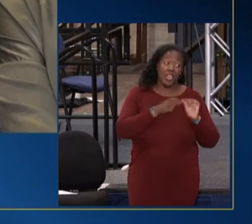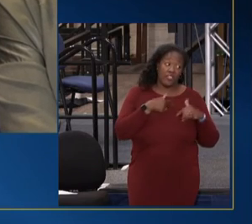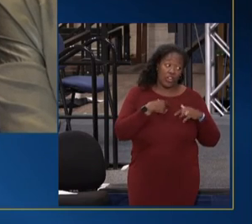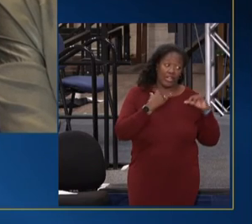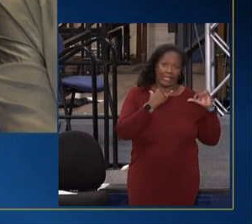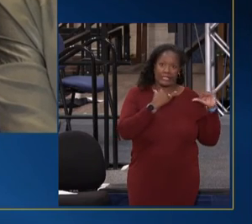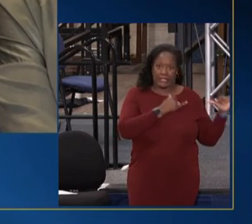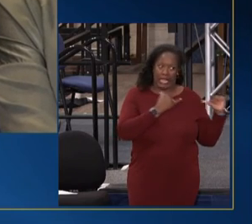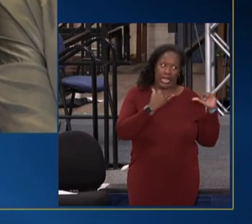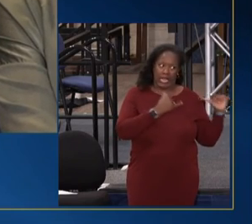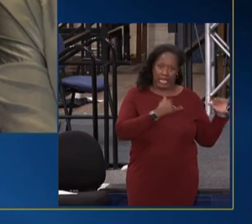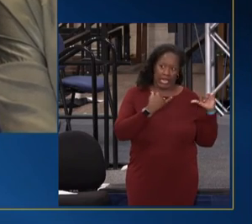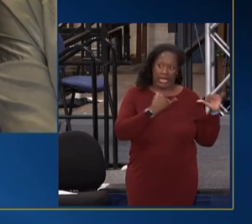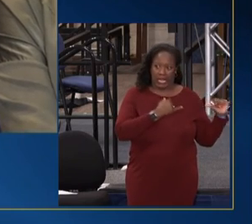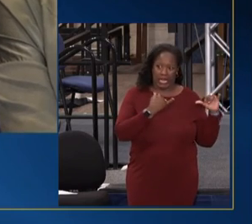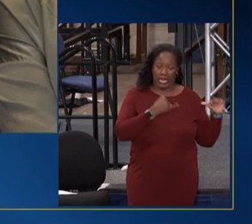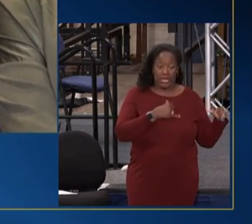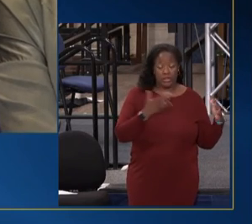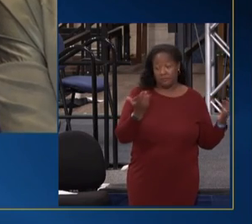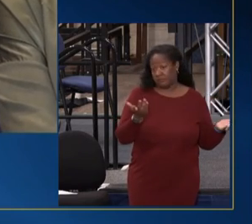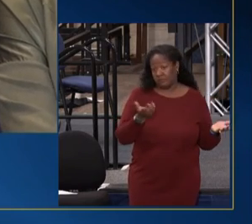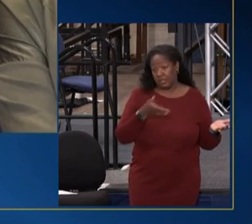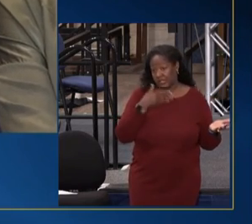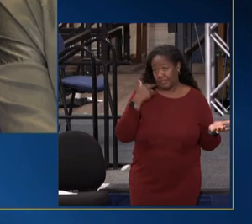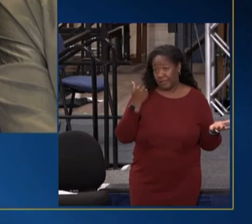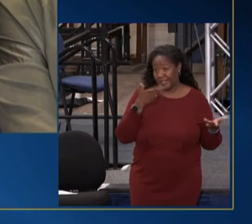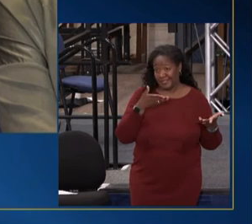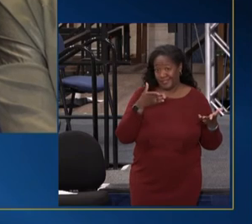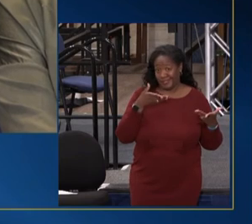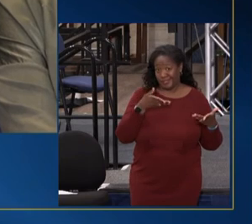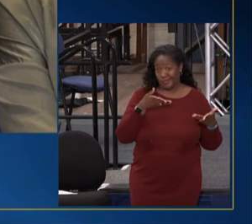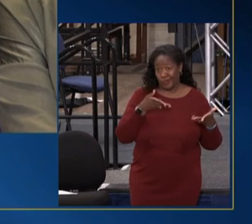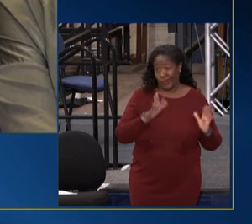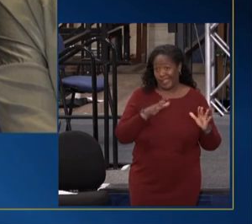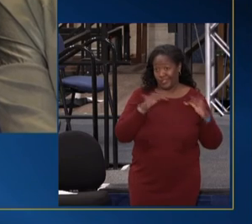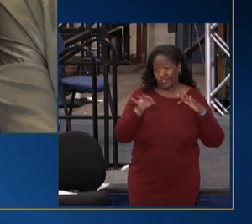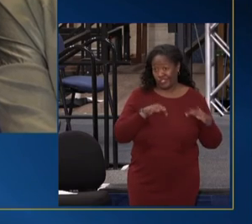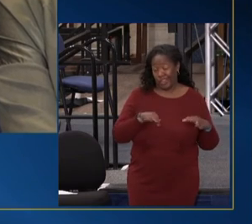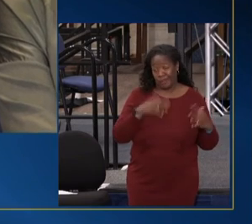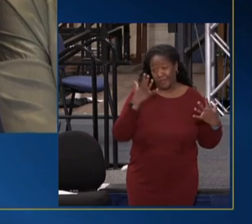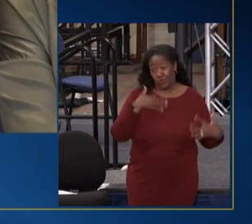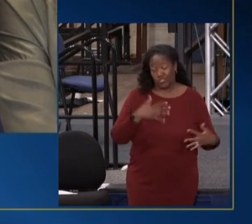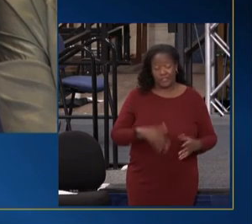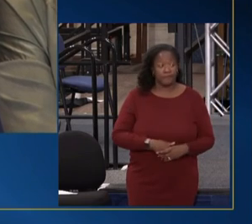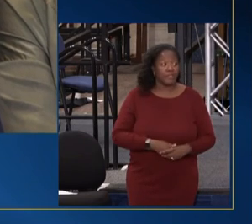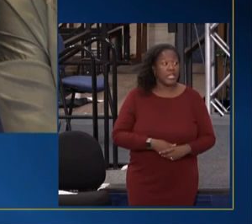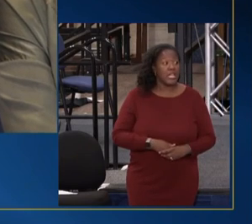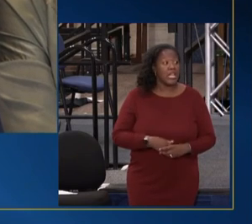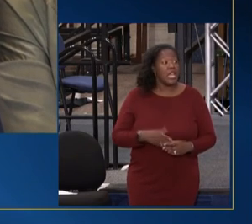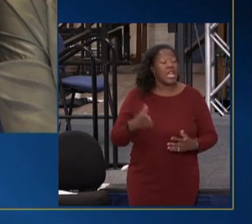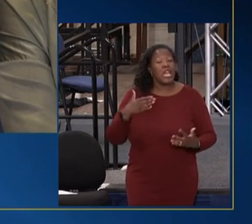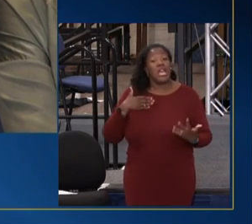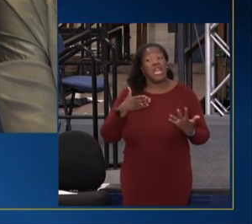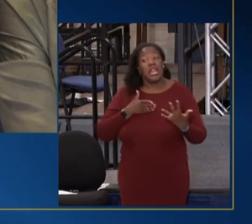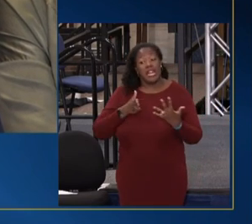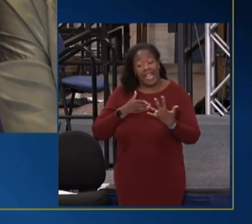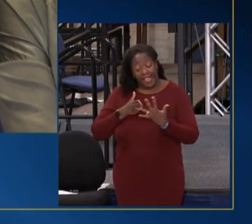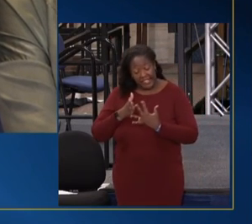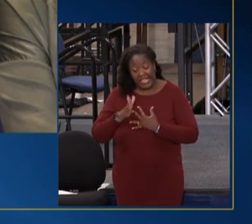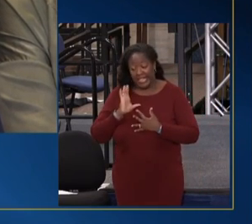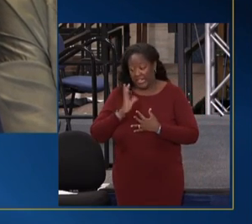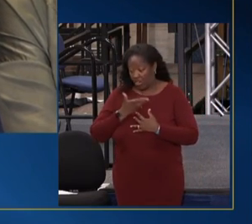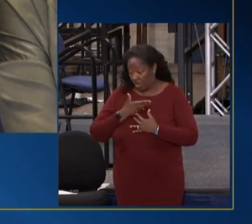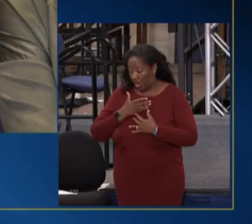other, if that's the best way to look at it, unfortunately. Navigating the space within our